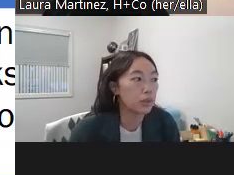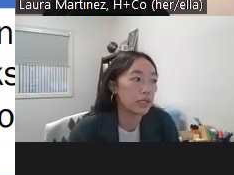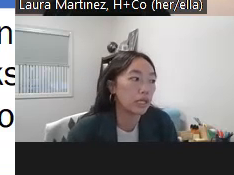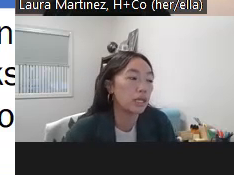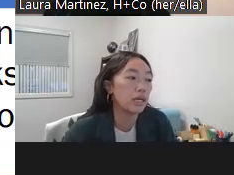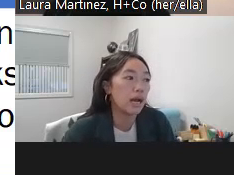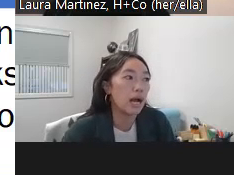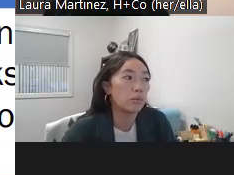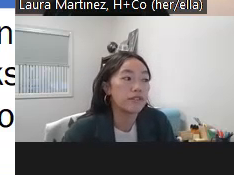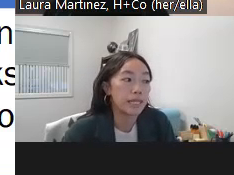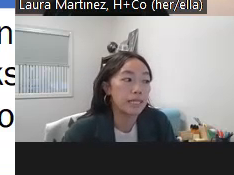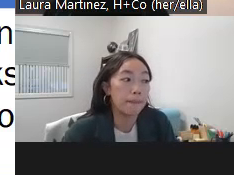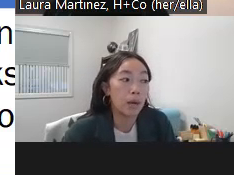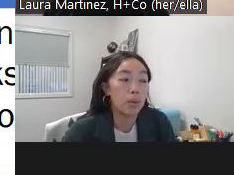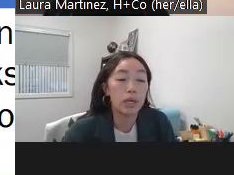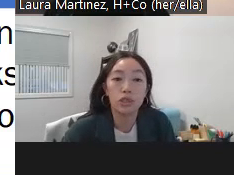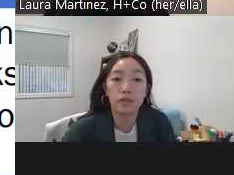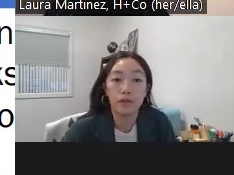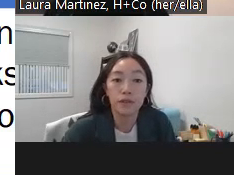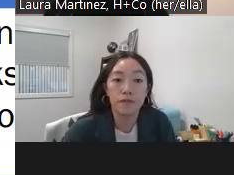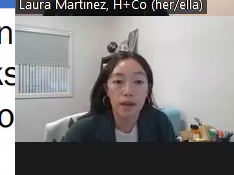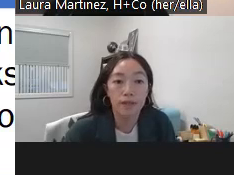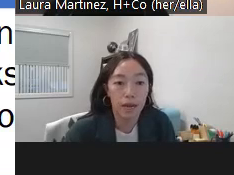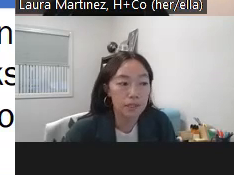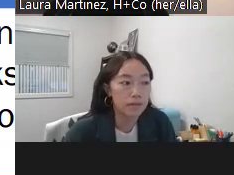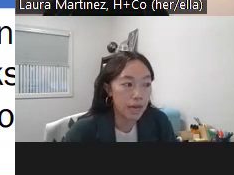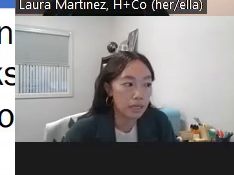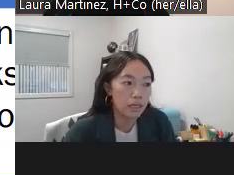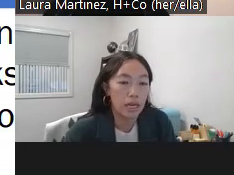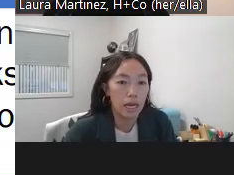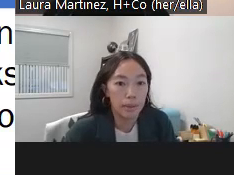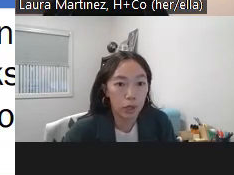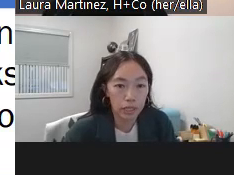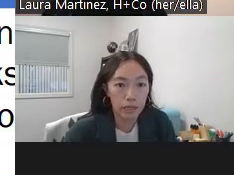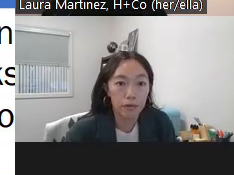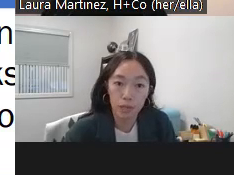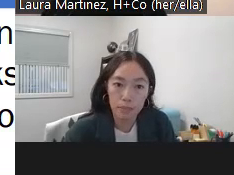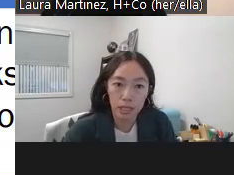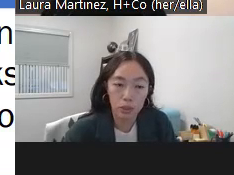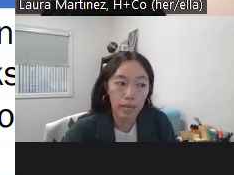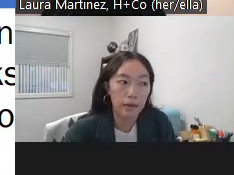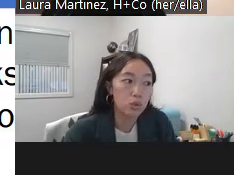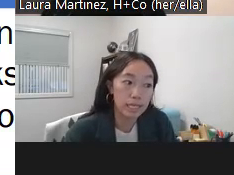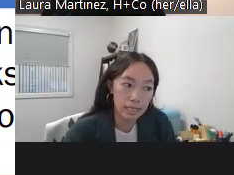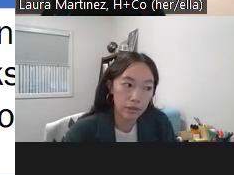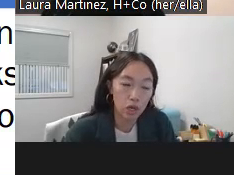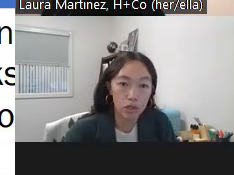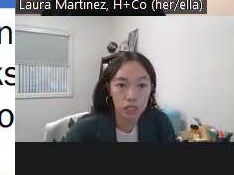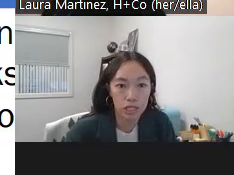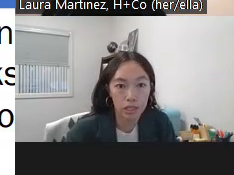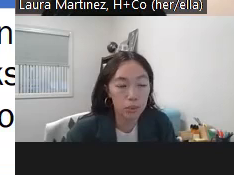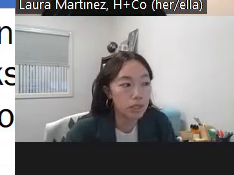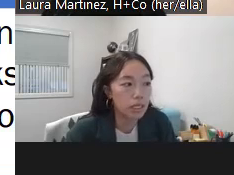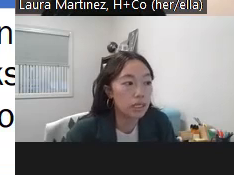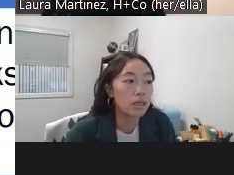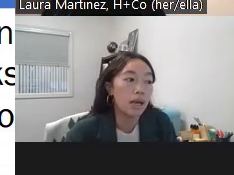throughout the community. We've spent about $155,000 of that. And currently through this measure, we have 27